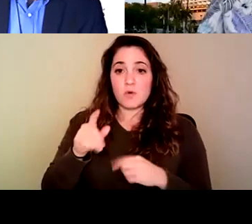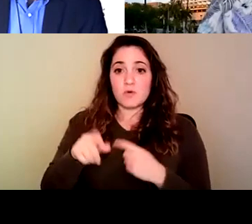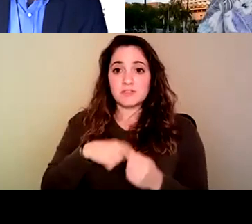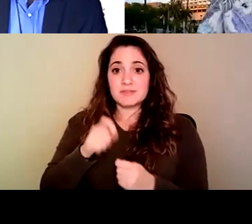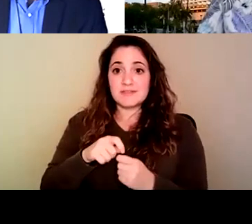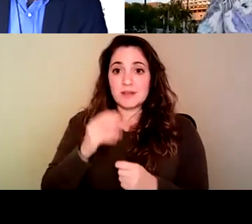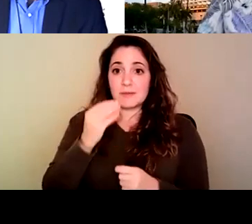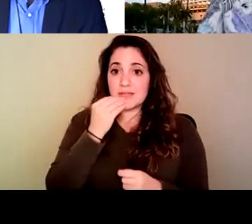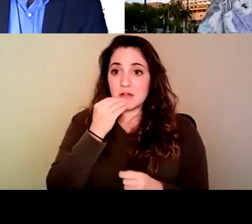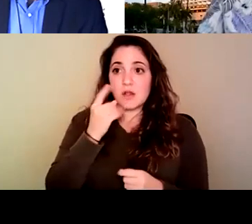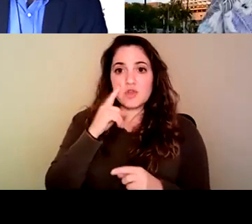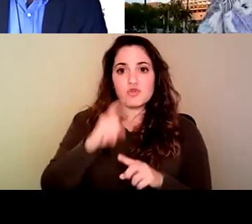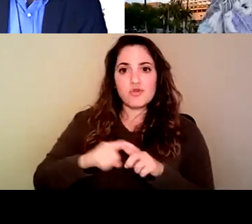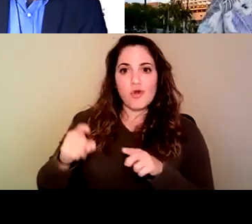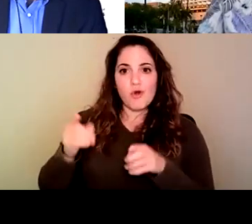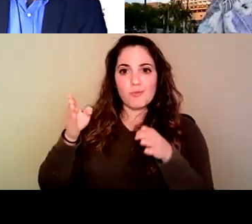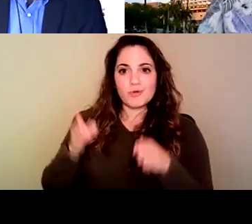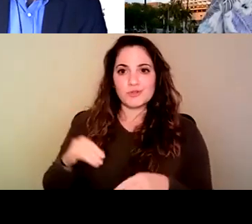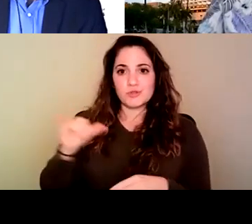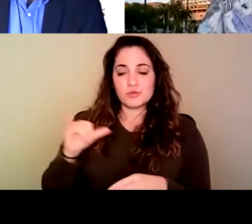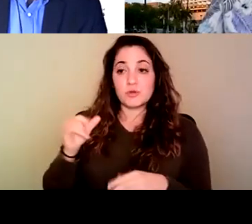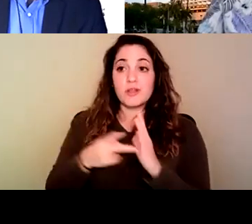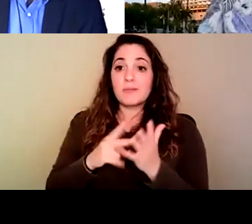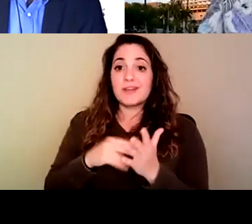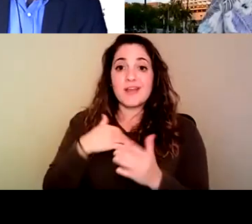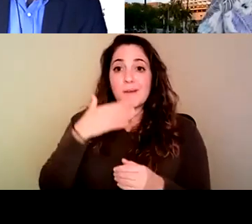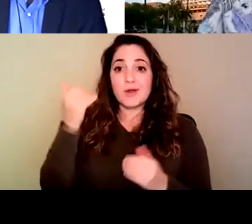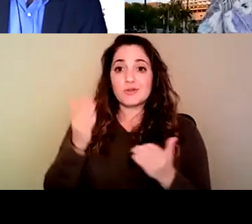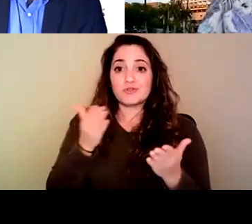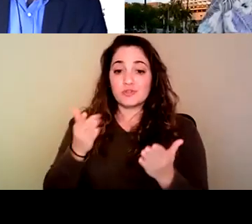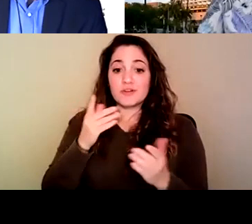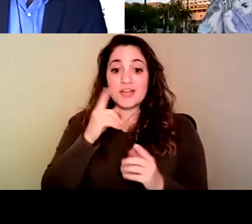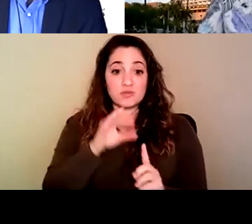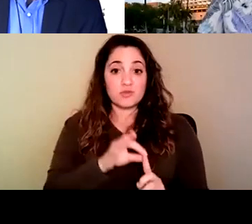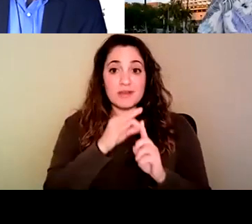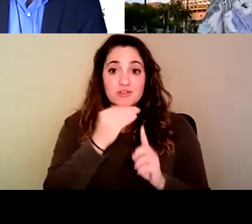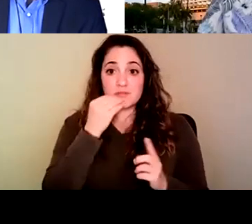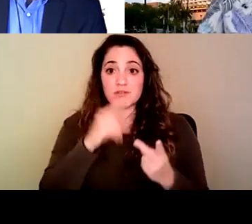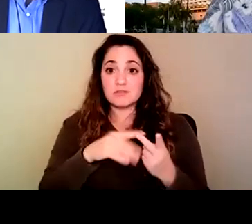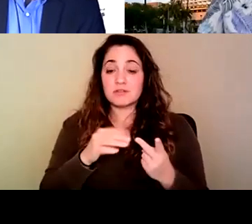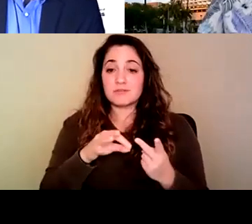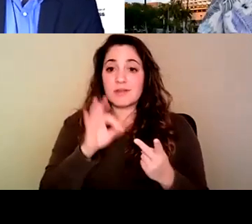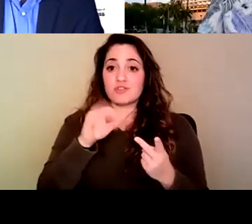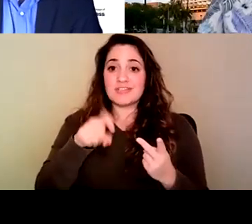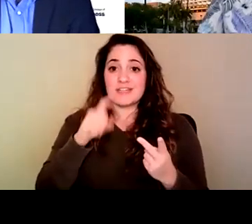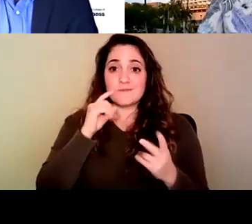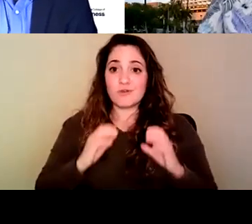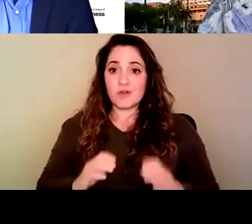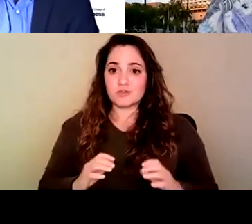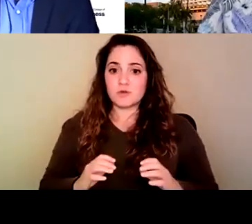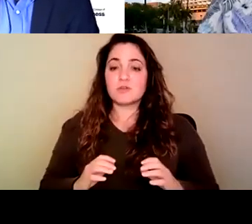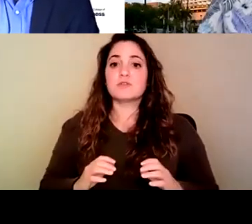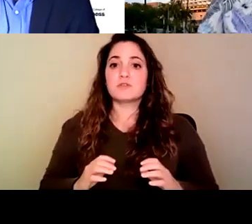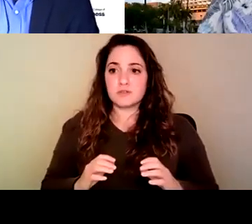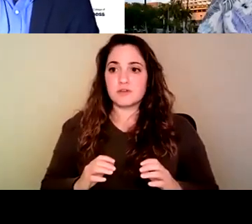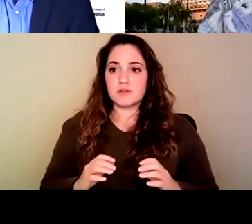number so that we can give, you know, better service and take special meals and special needs of our customers out of the hands